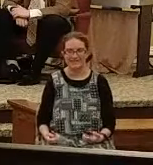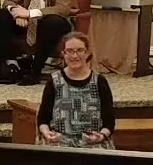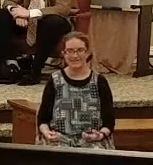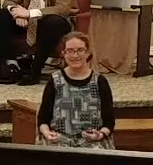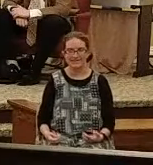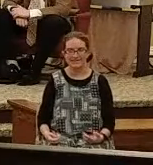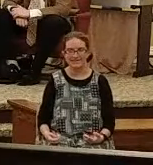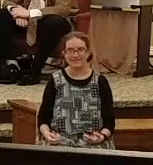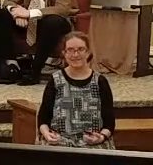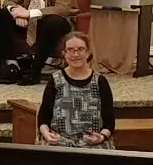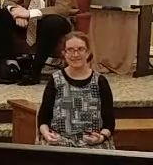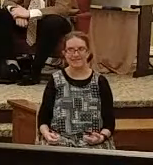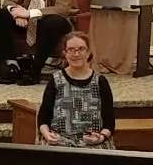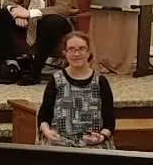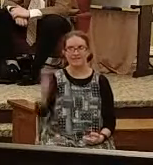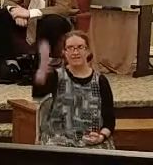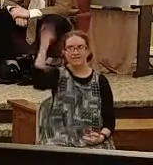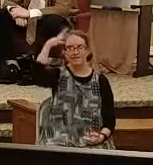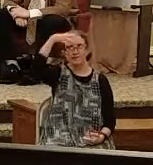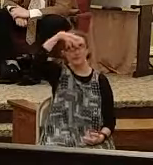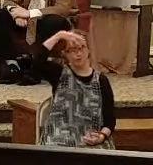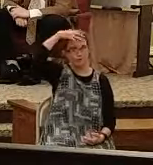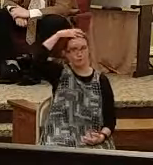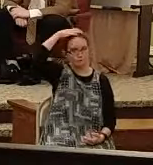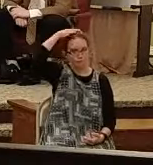You know, I guess it's a shine on there, it just slides off. Oh.